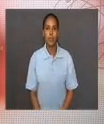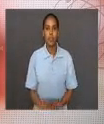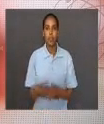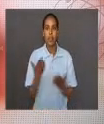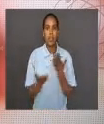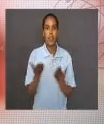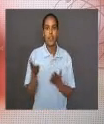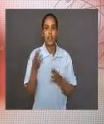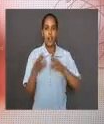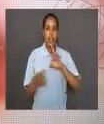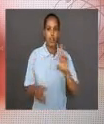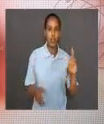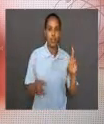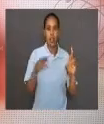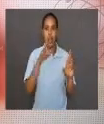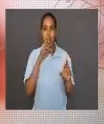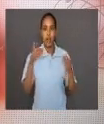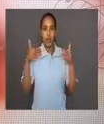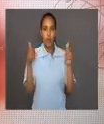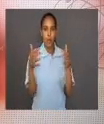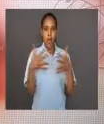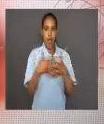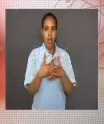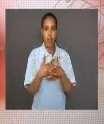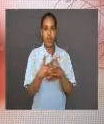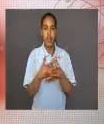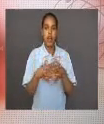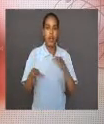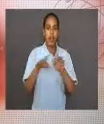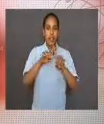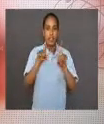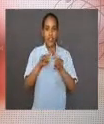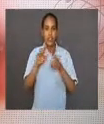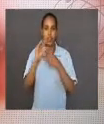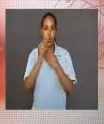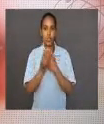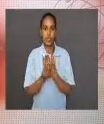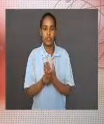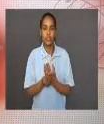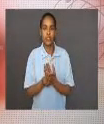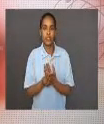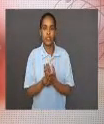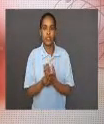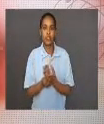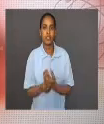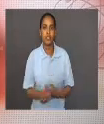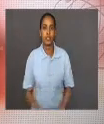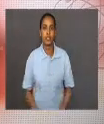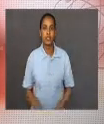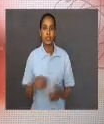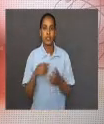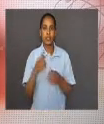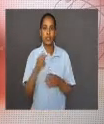If reactants are combined under different conditions,